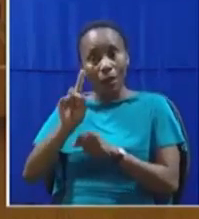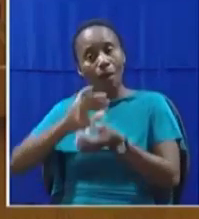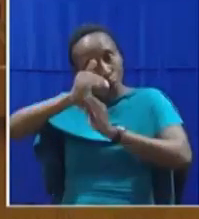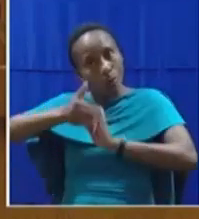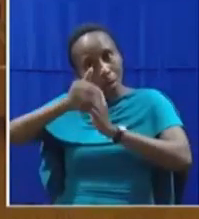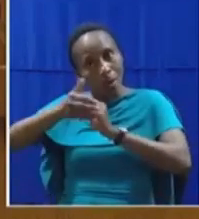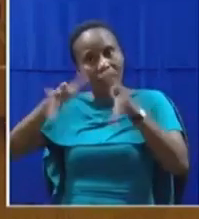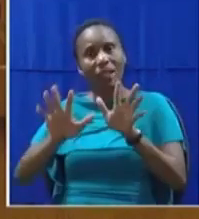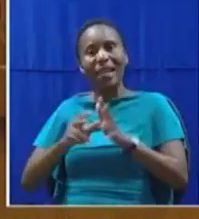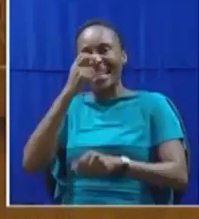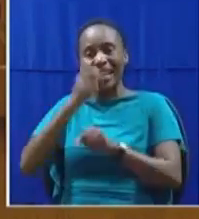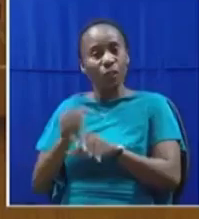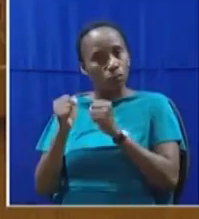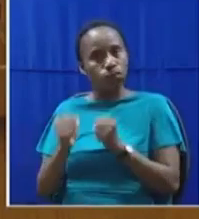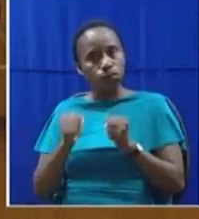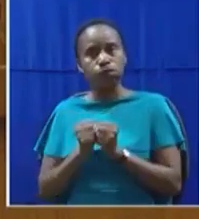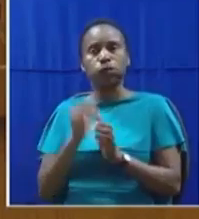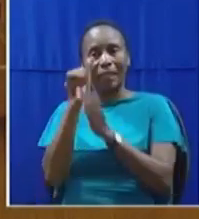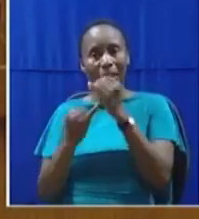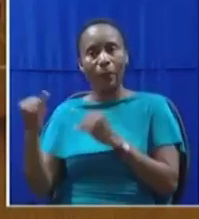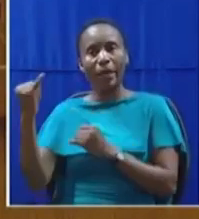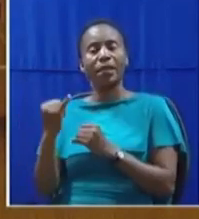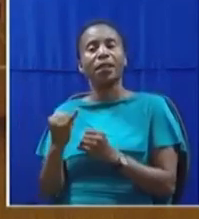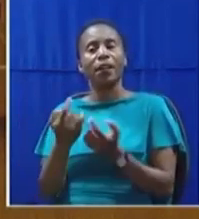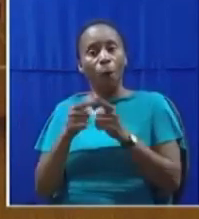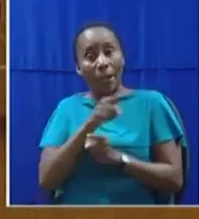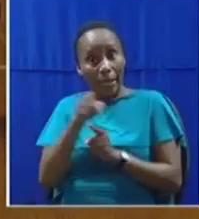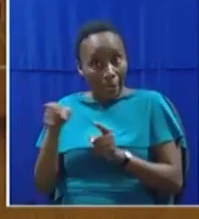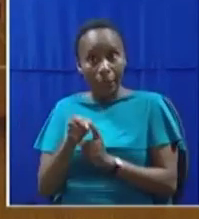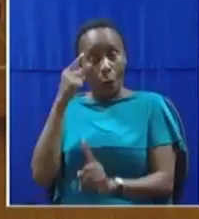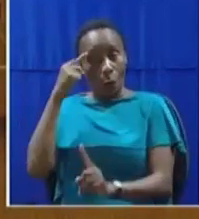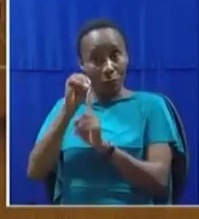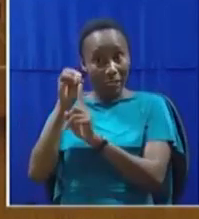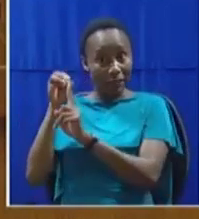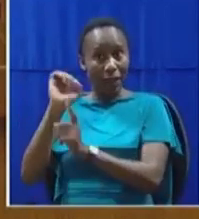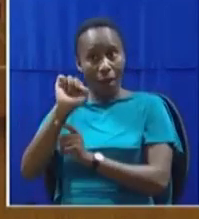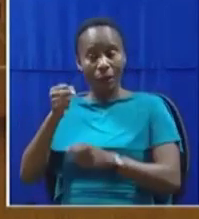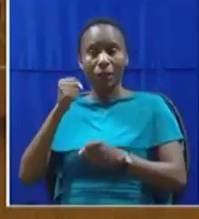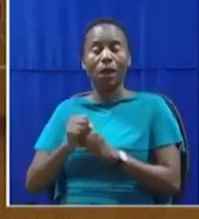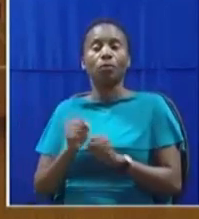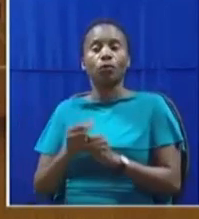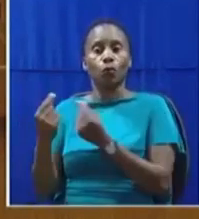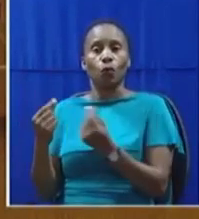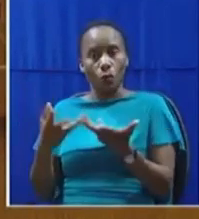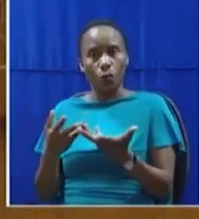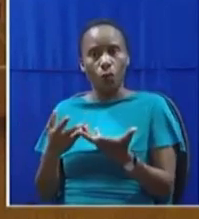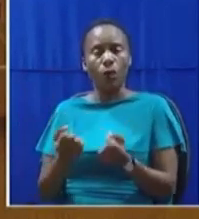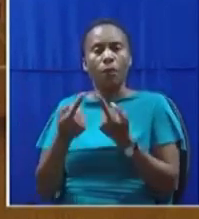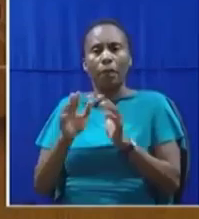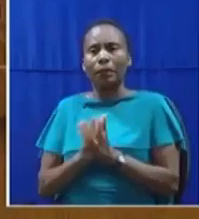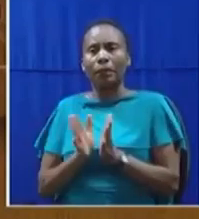needs to remain independent. For it to deliver these objectives, with a break in trust, this can be